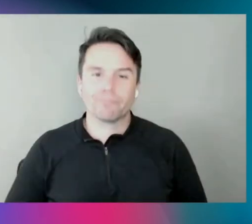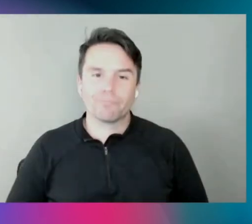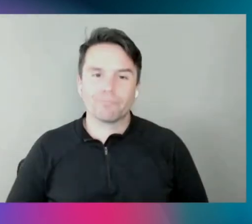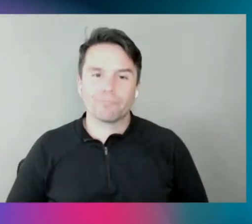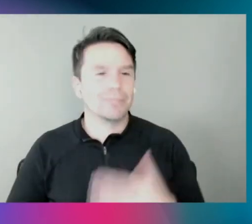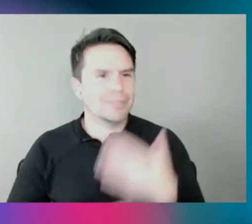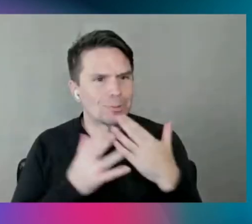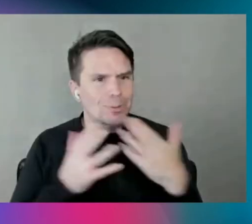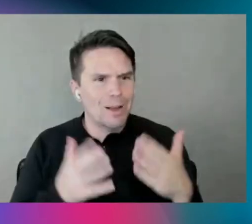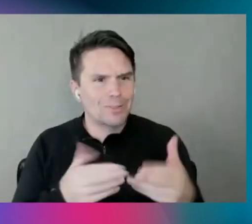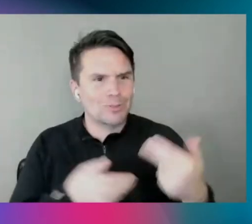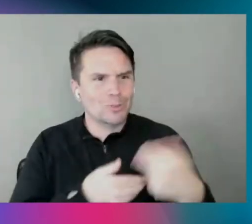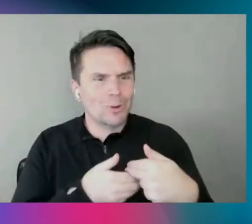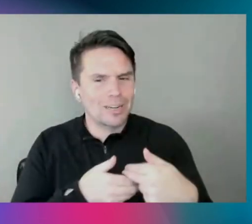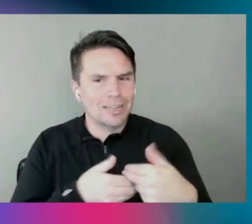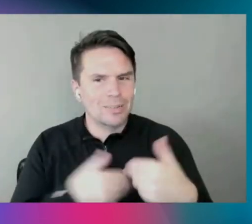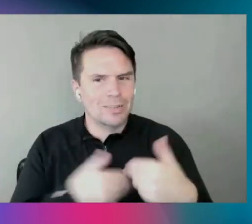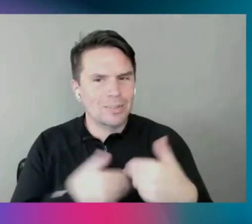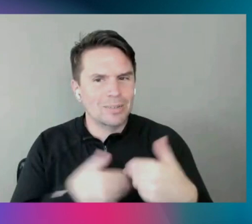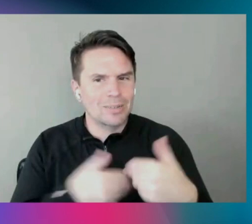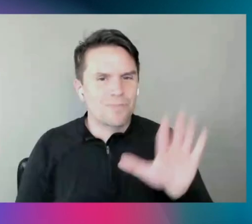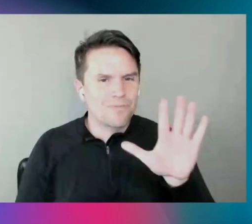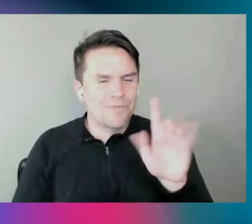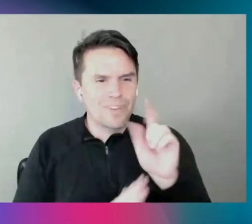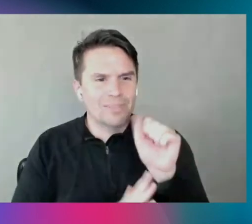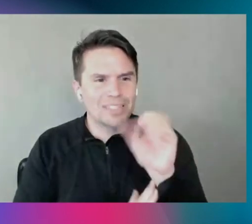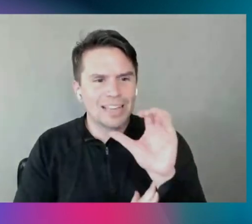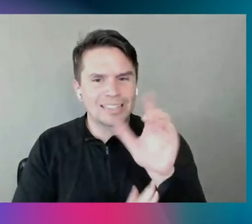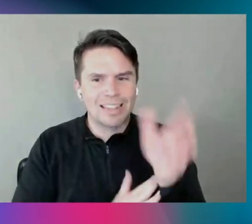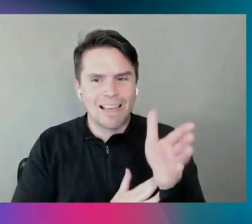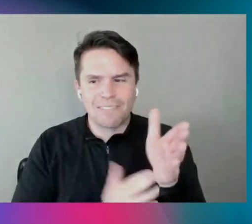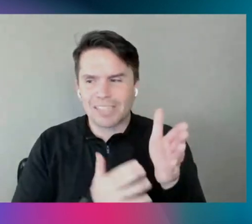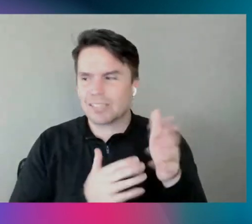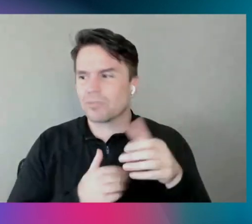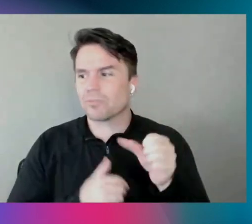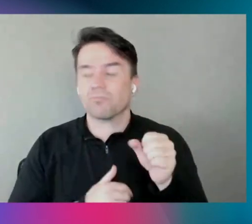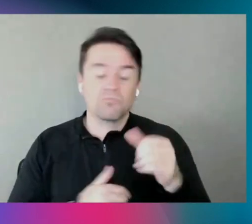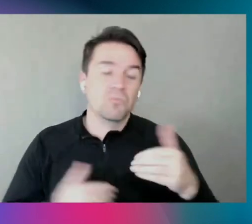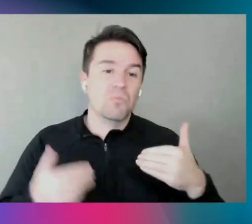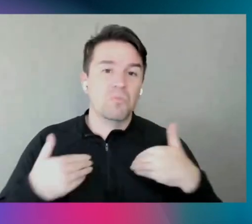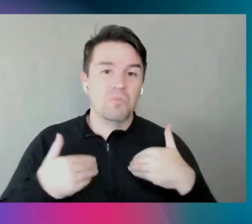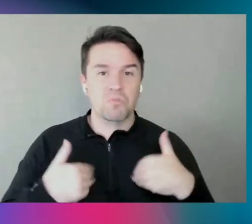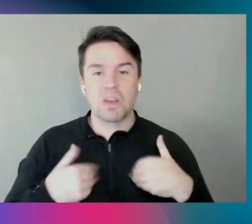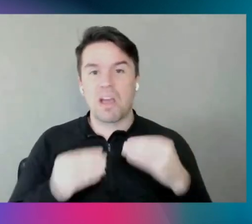5 seconds left, but we will be back with more content, so stay tuned right here. Thank you.